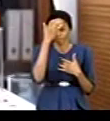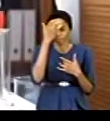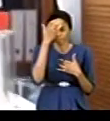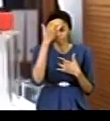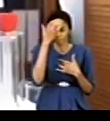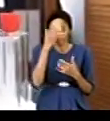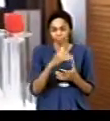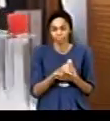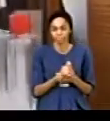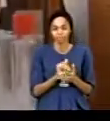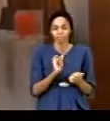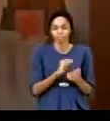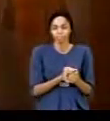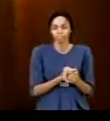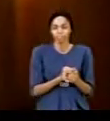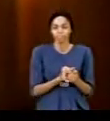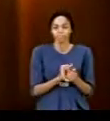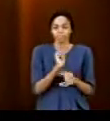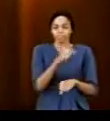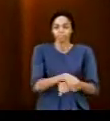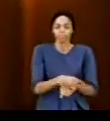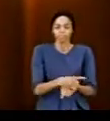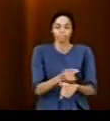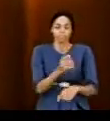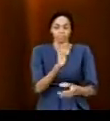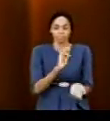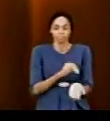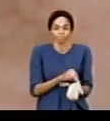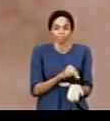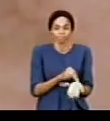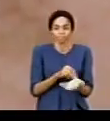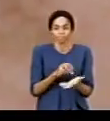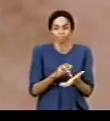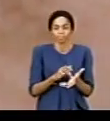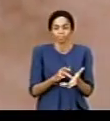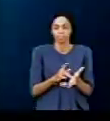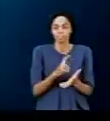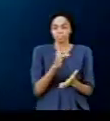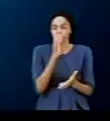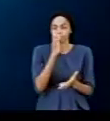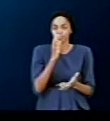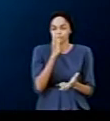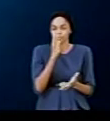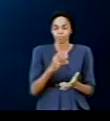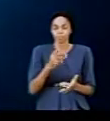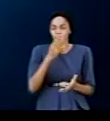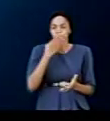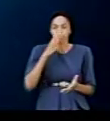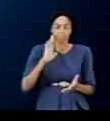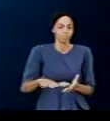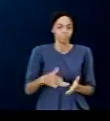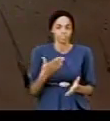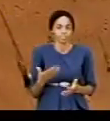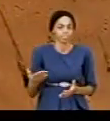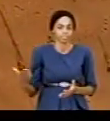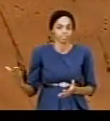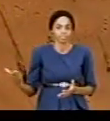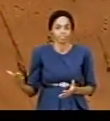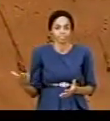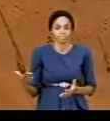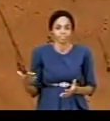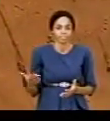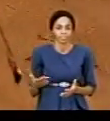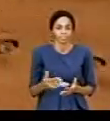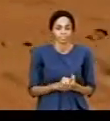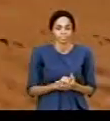medical interventions, occultism in high dimensions, dishonesty, wickedness, and more to mention. But a